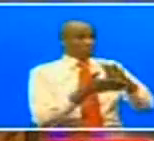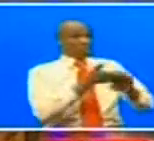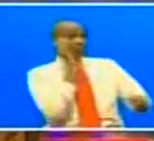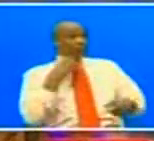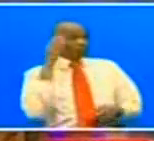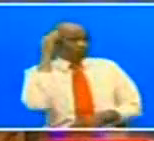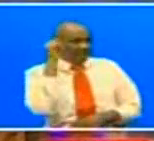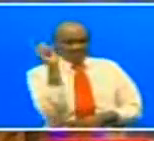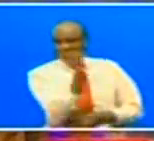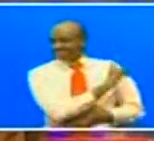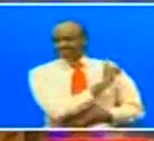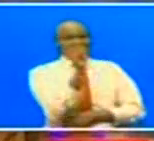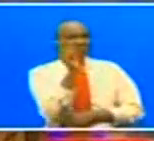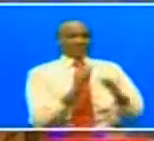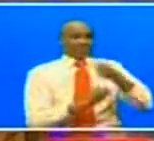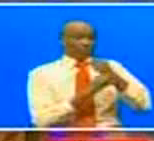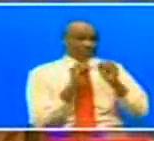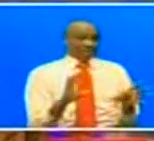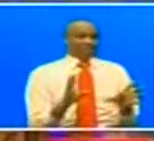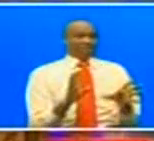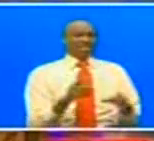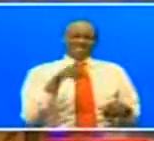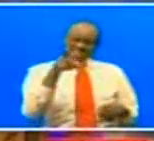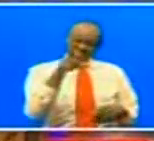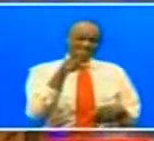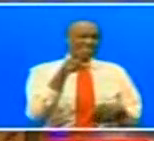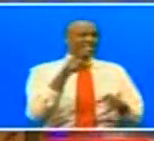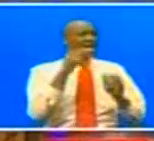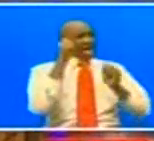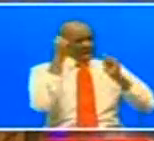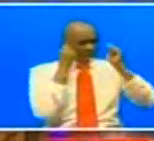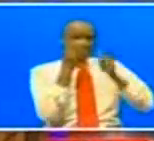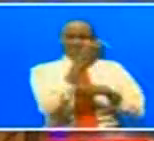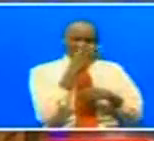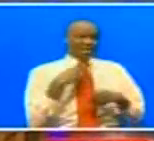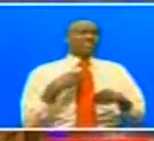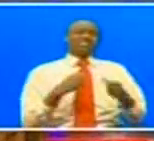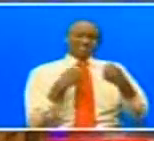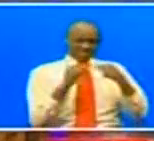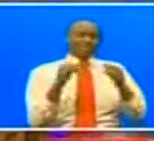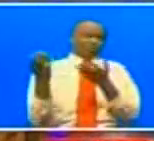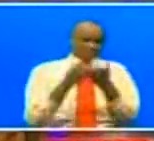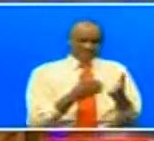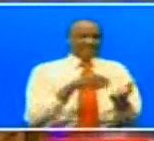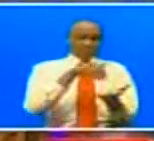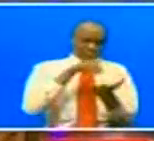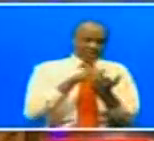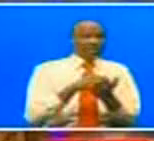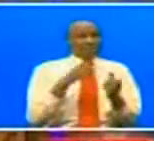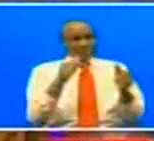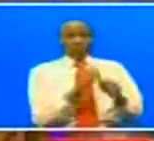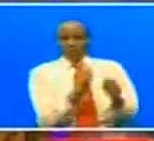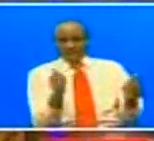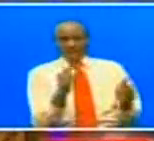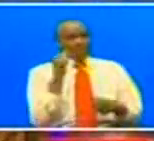from Somalia by KDF. AMISOM is doing a very important job to help stabilize the country, to create the space under which its